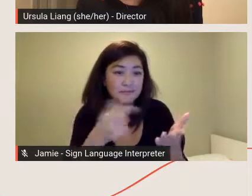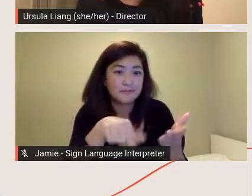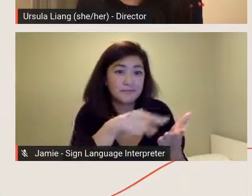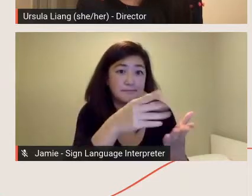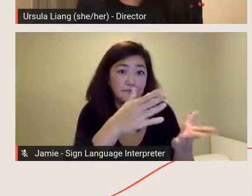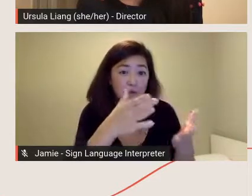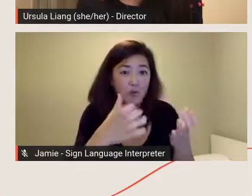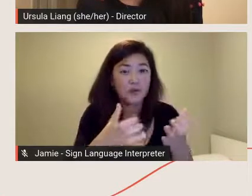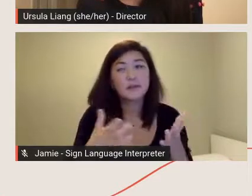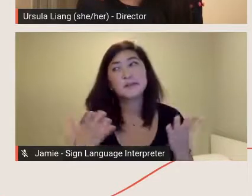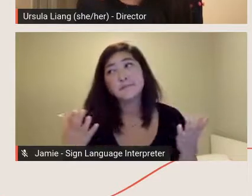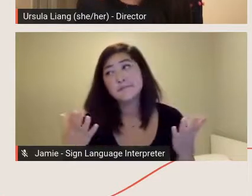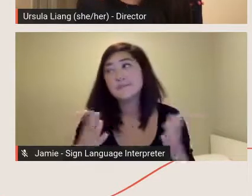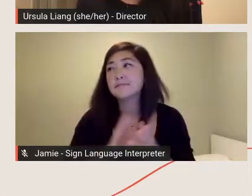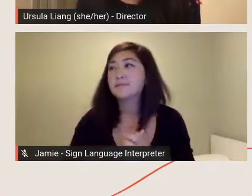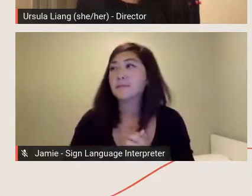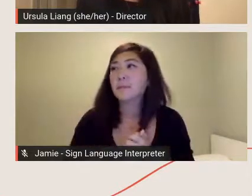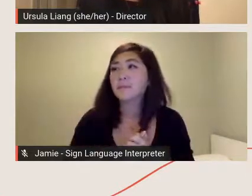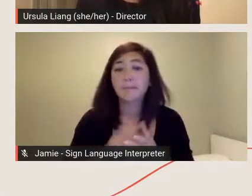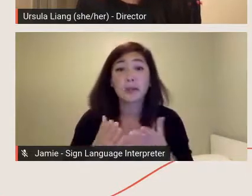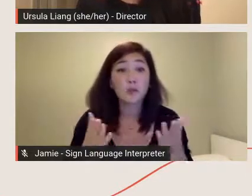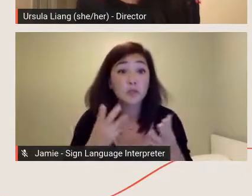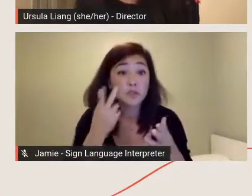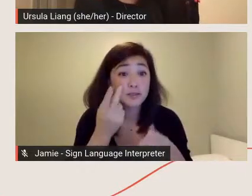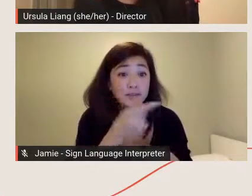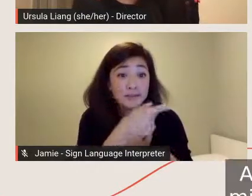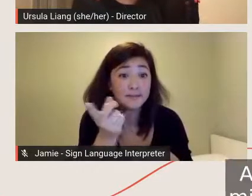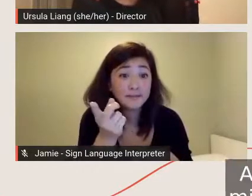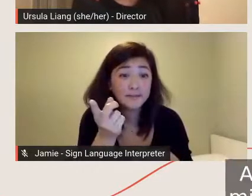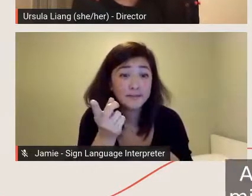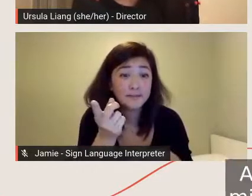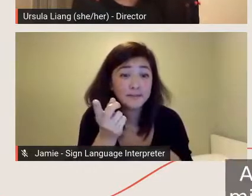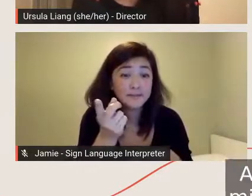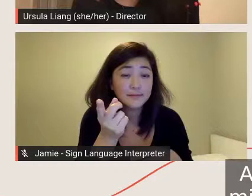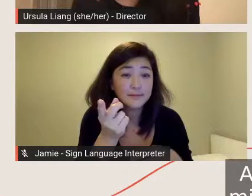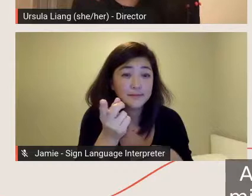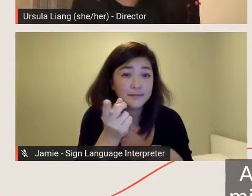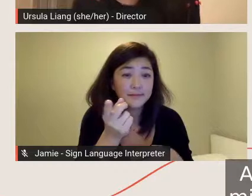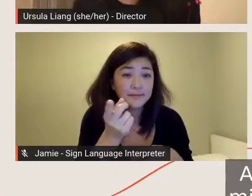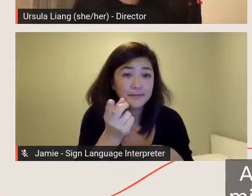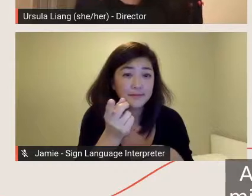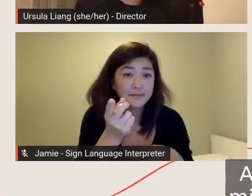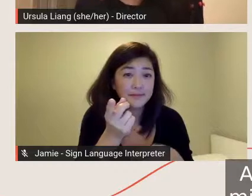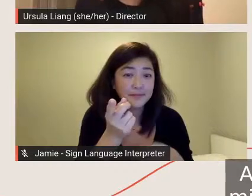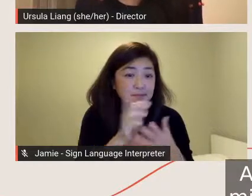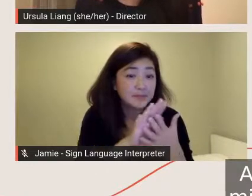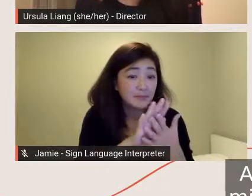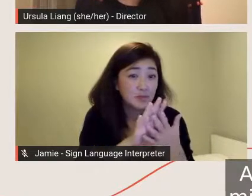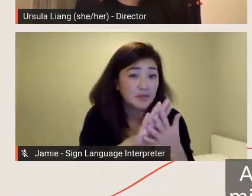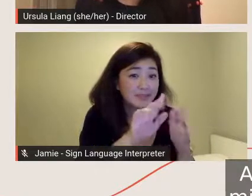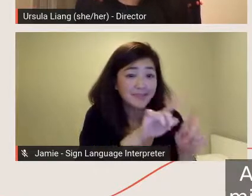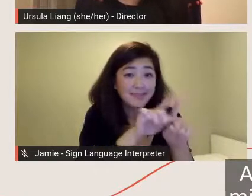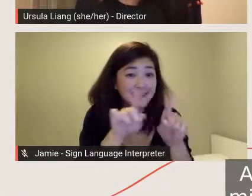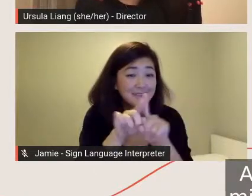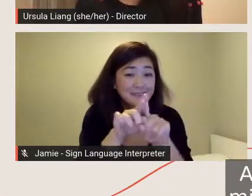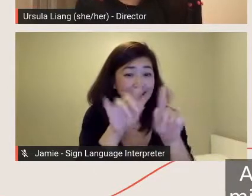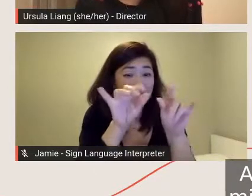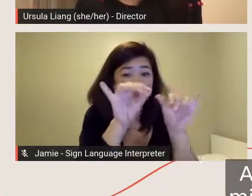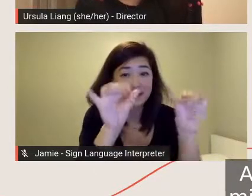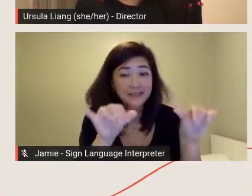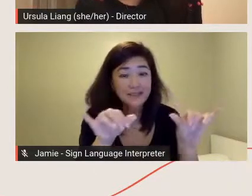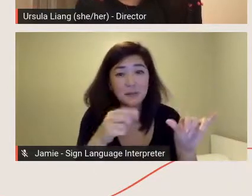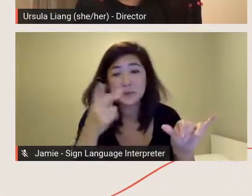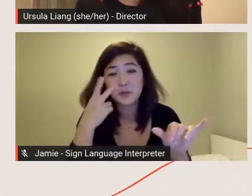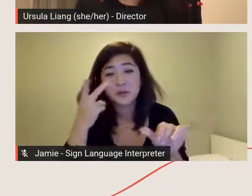I'll just say that what you see there is the same system. And for example, American military strength when